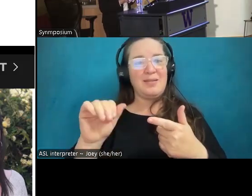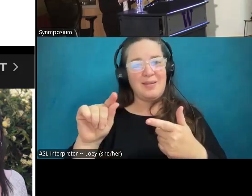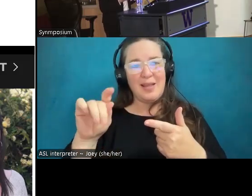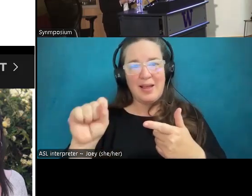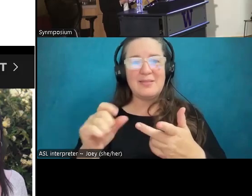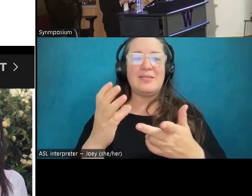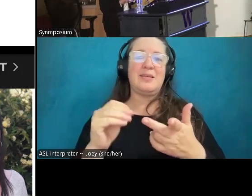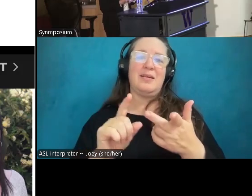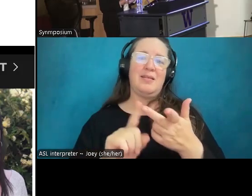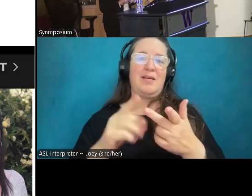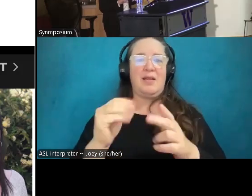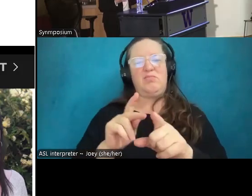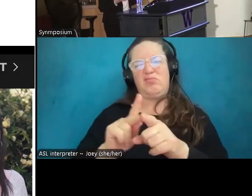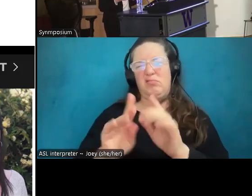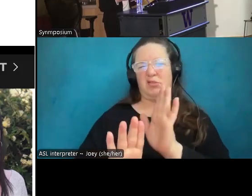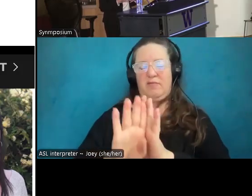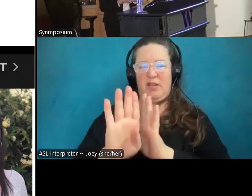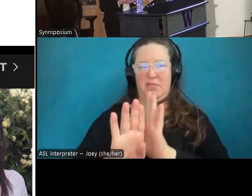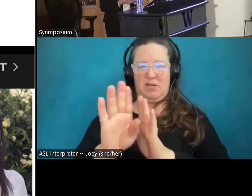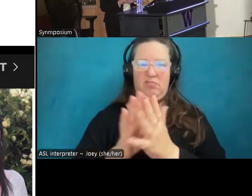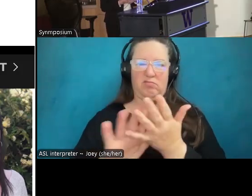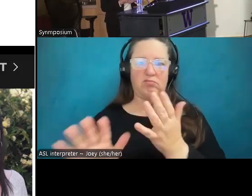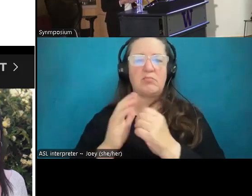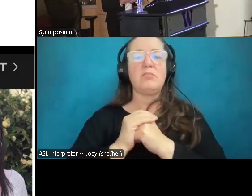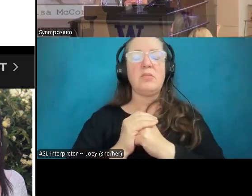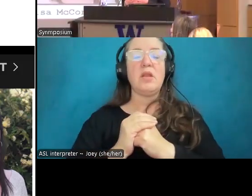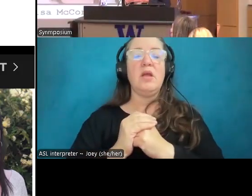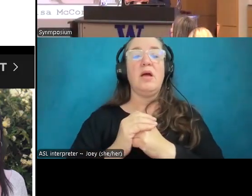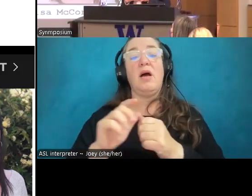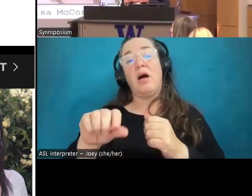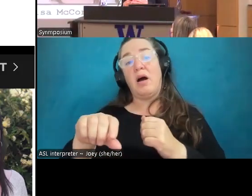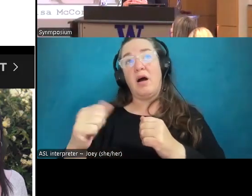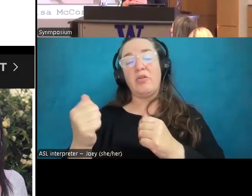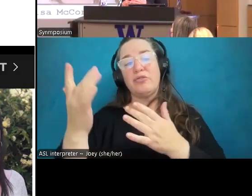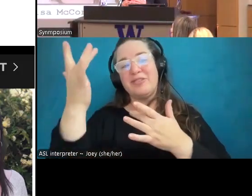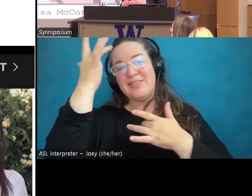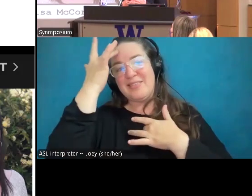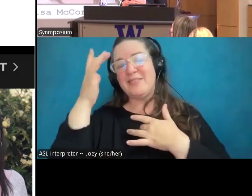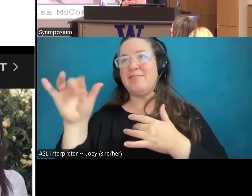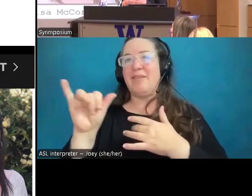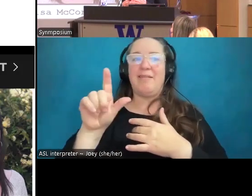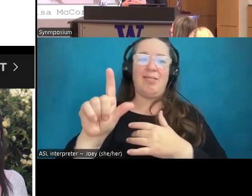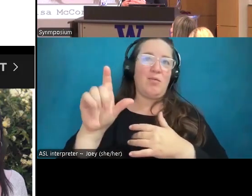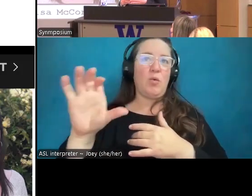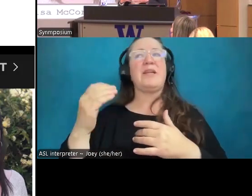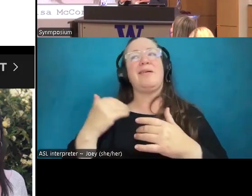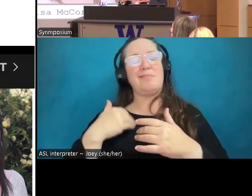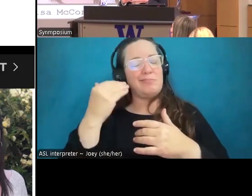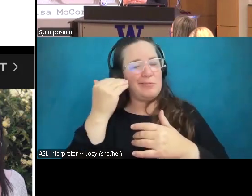unity with IACCs. These other diseases have been through the exact same experience as we